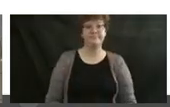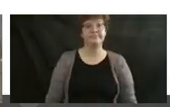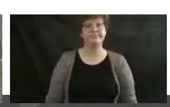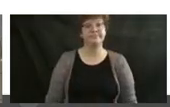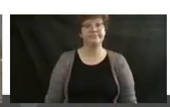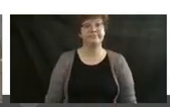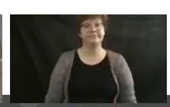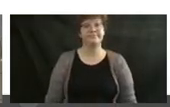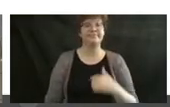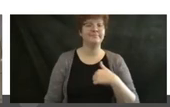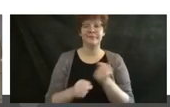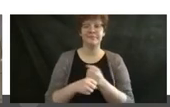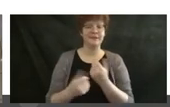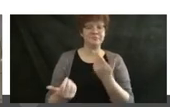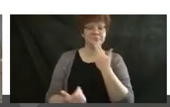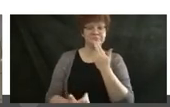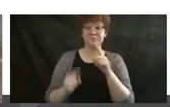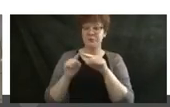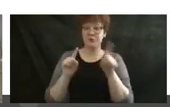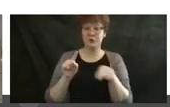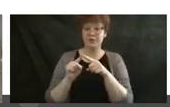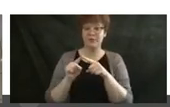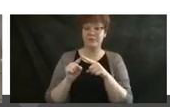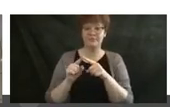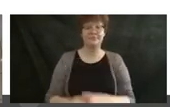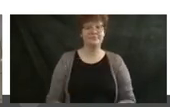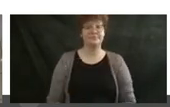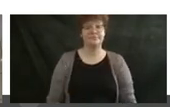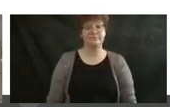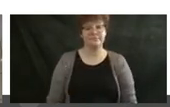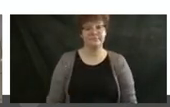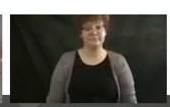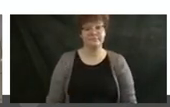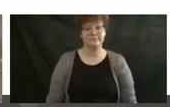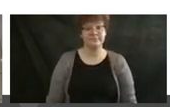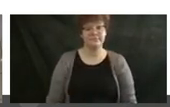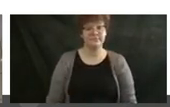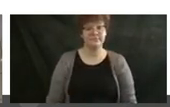just a little circle here. So with the ellipse tool, like so.